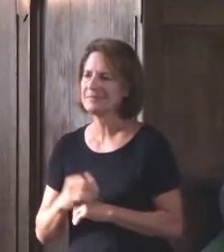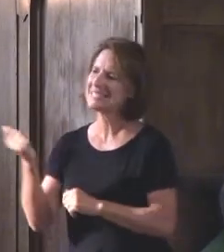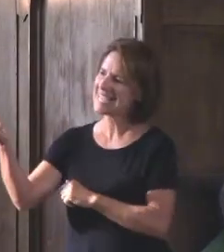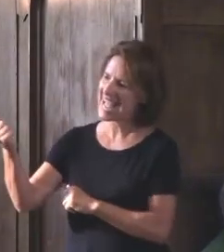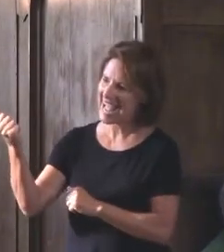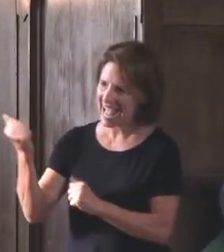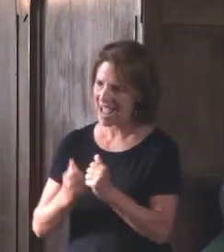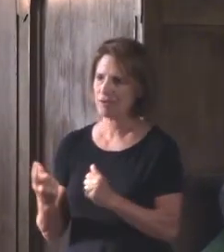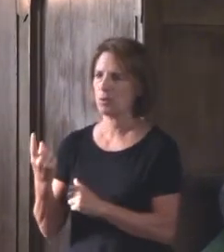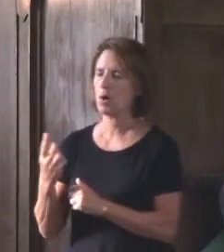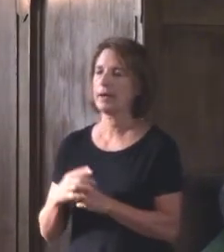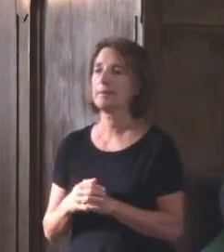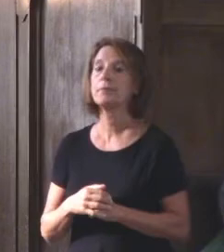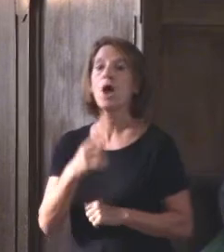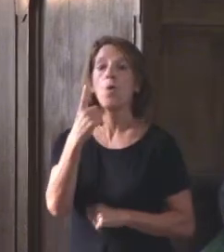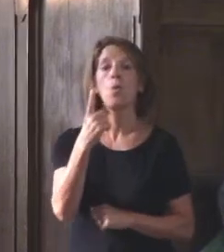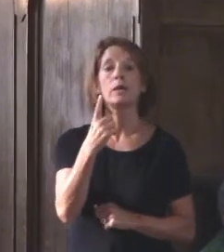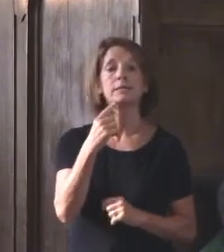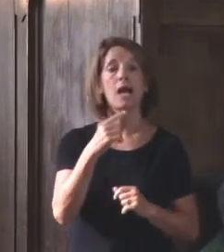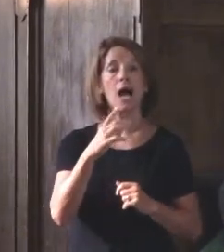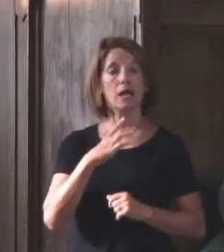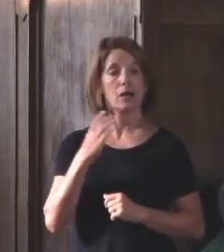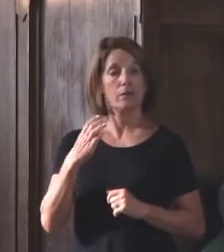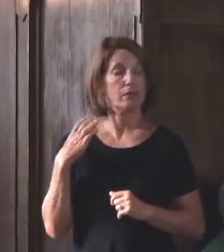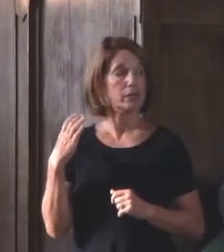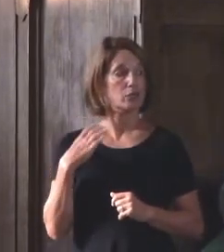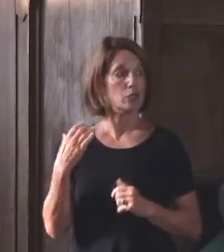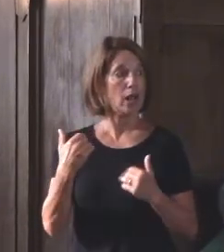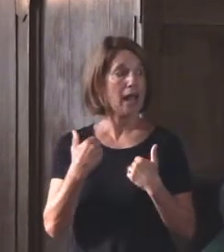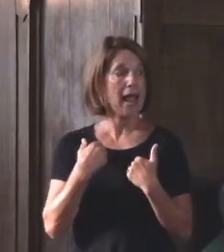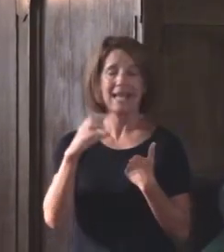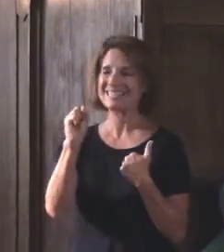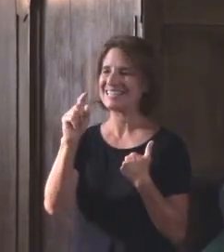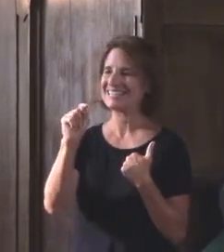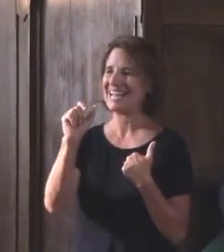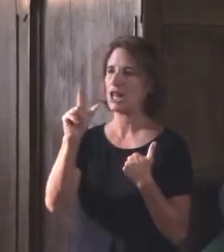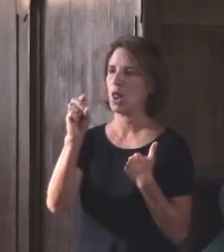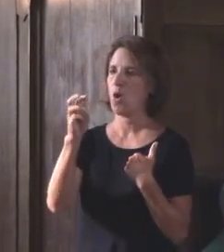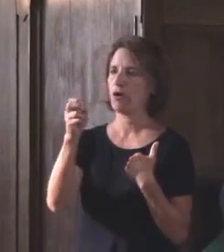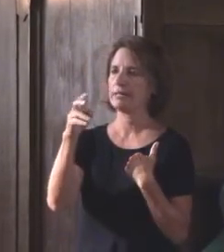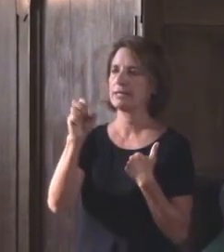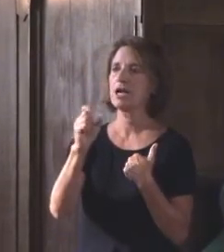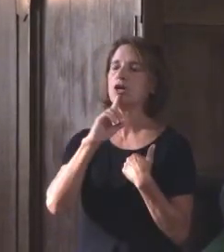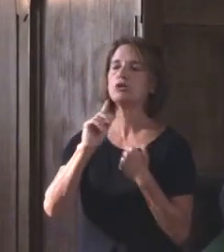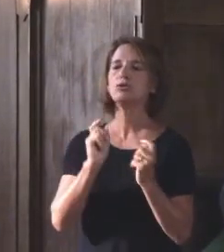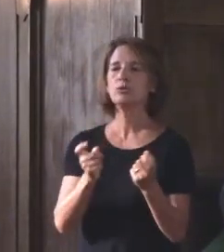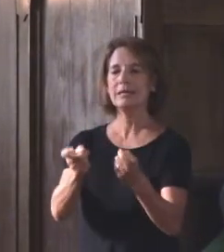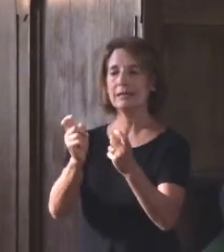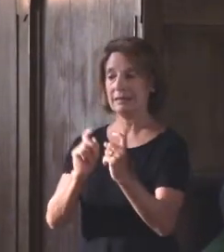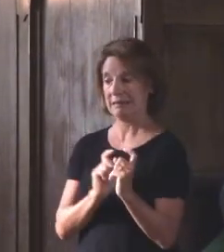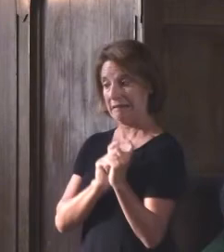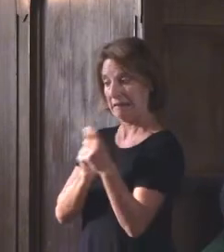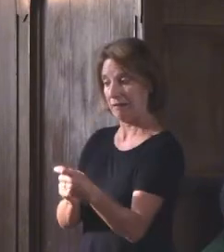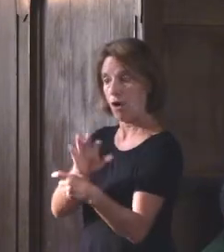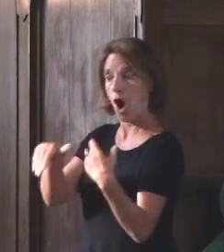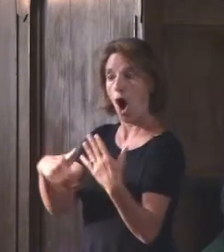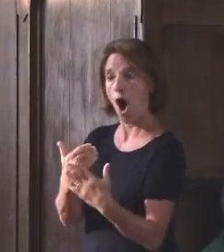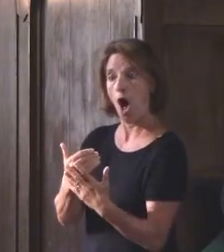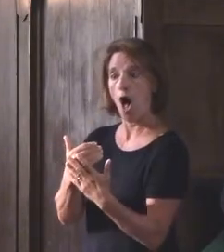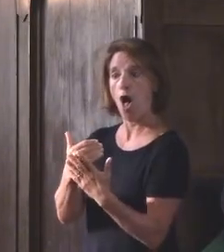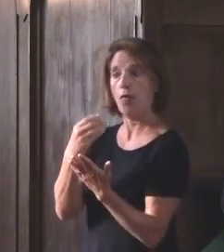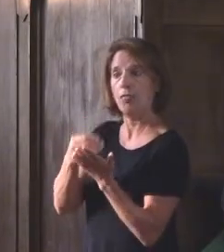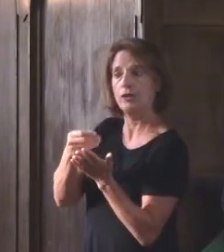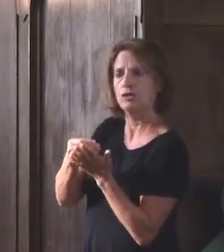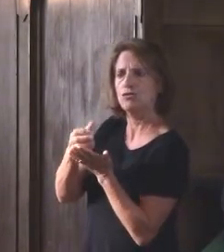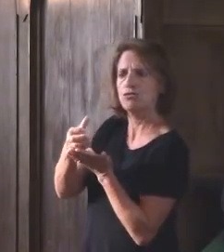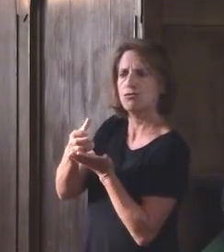royal official asked St. Lawrence to turn over to him all the treasures of the church. He expected Lawrence to bring him